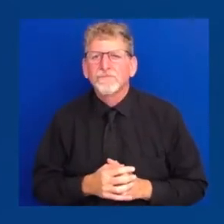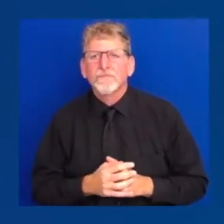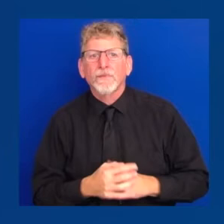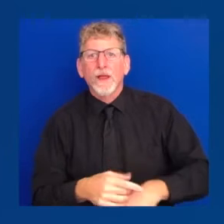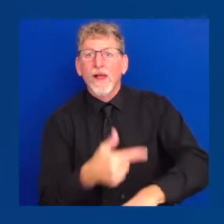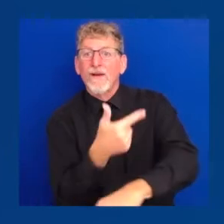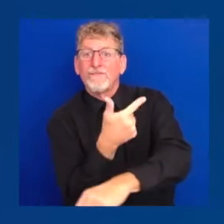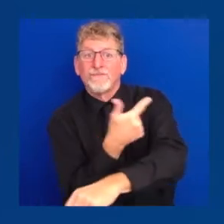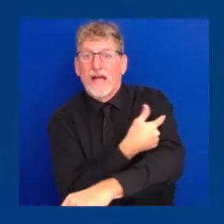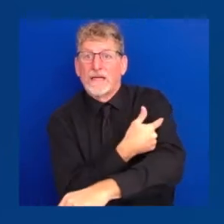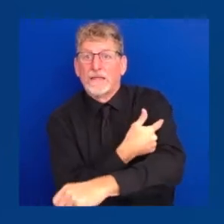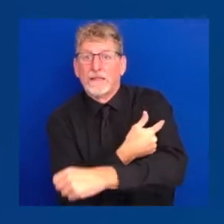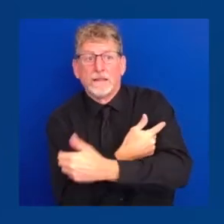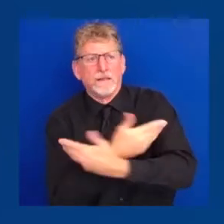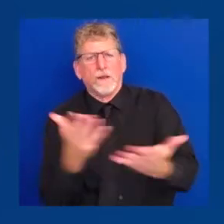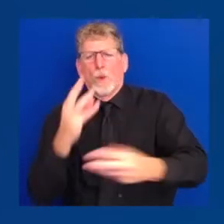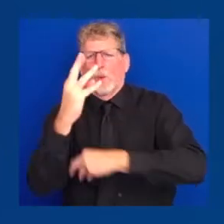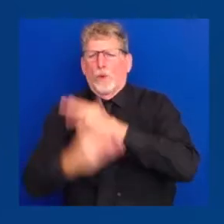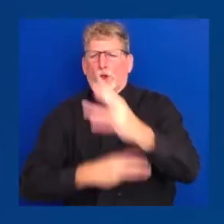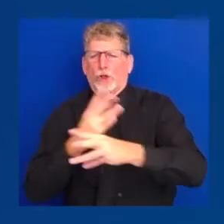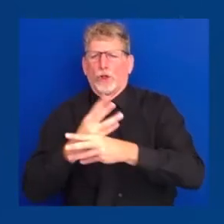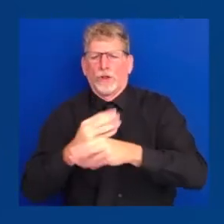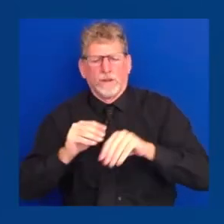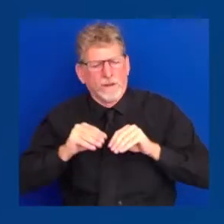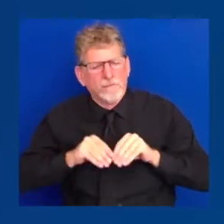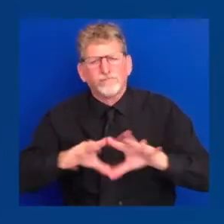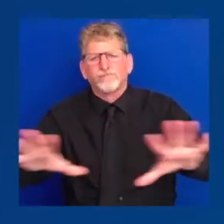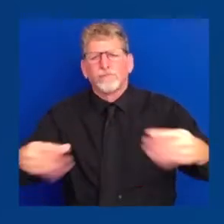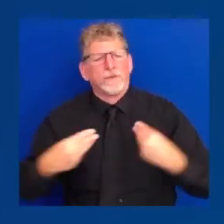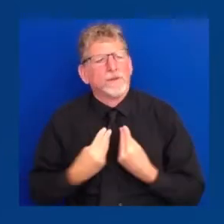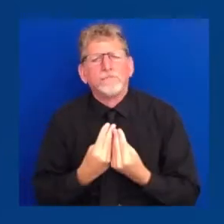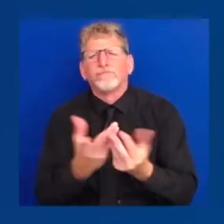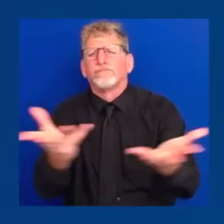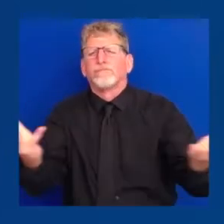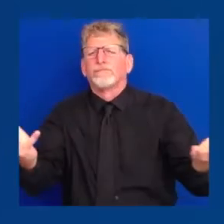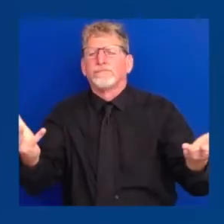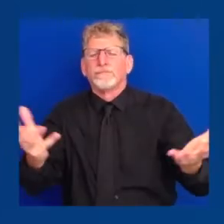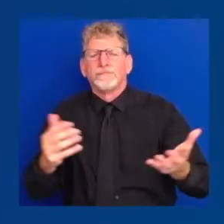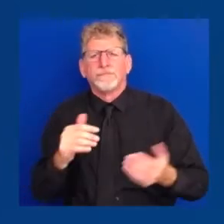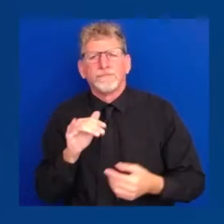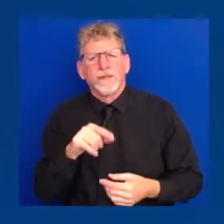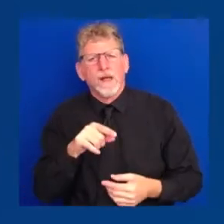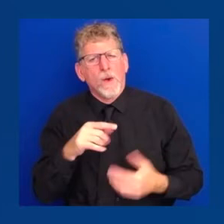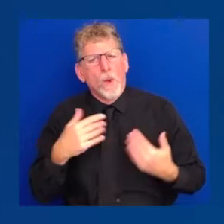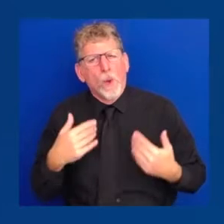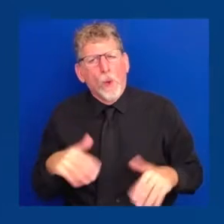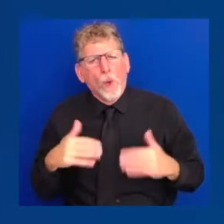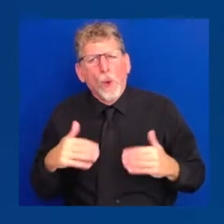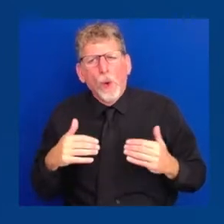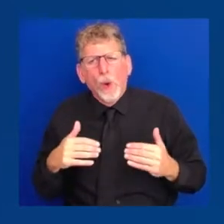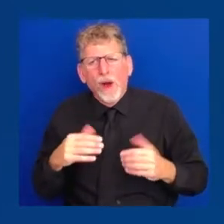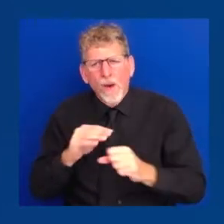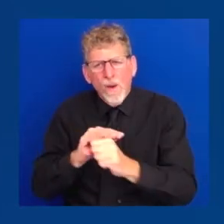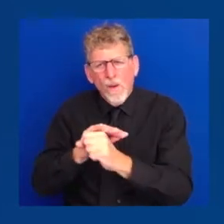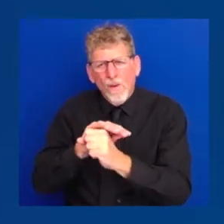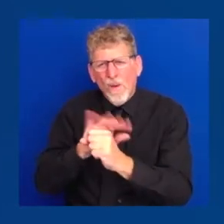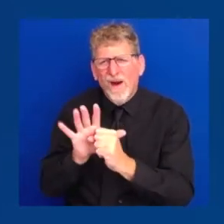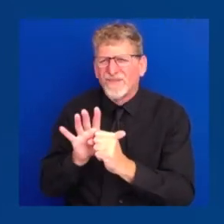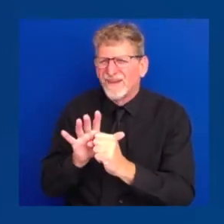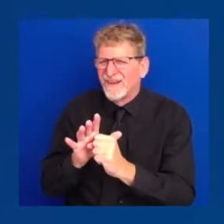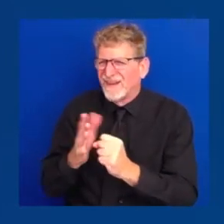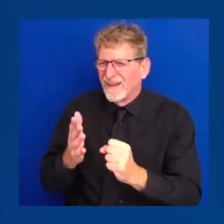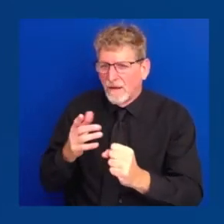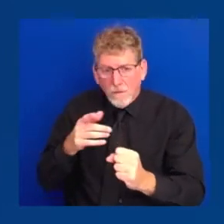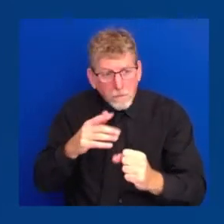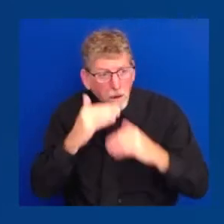Clearly, the virus does not recognize national borders. To protect the American people and our economy, we must defeat the